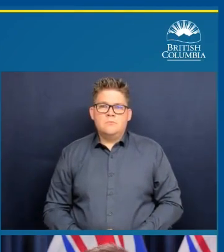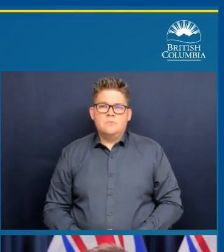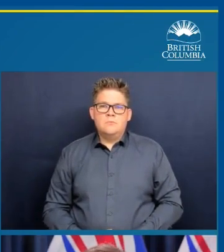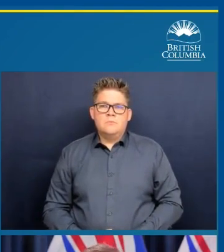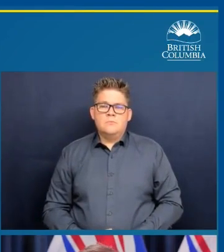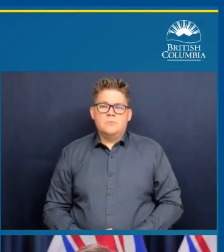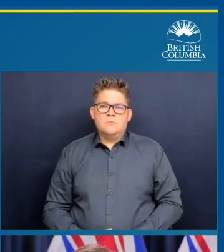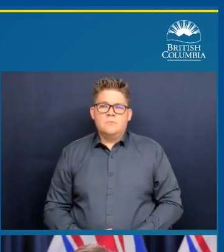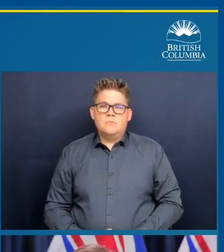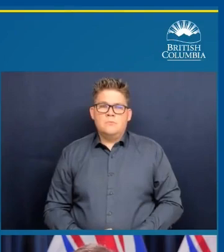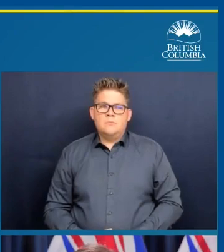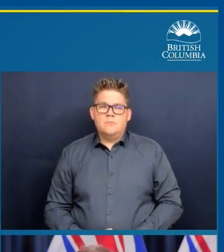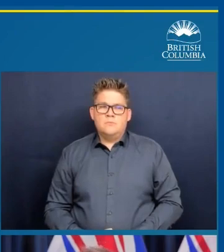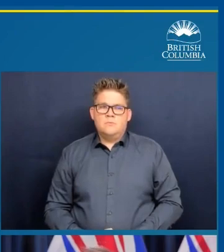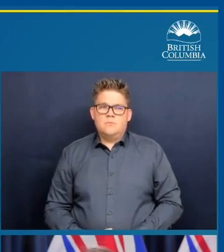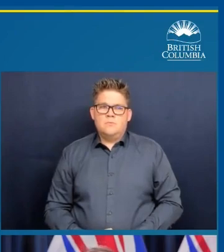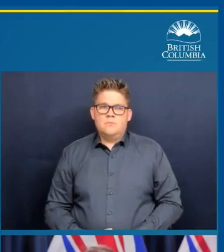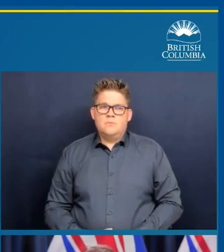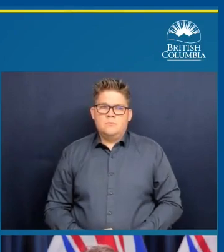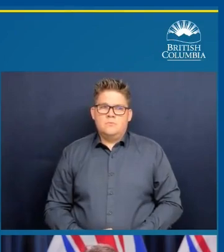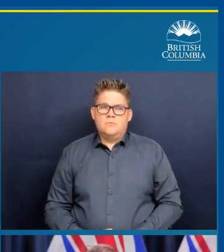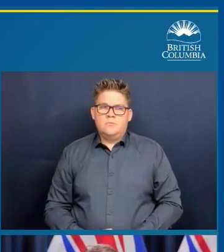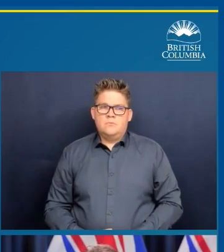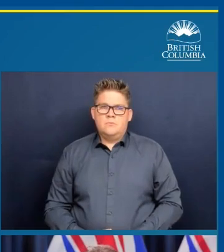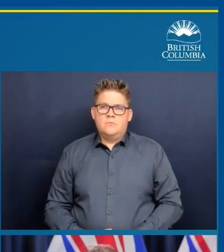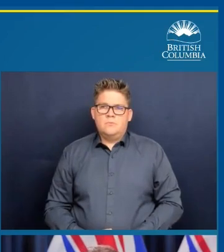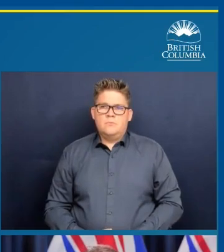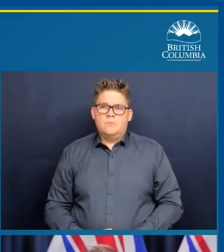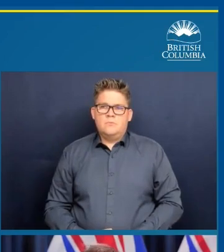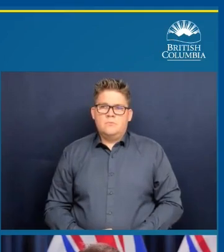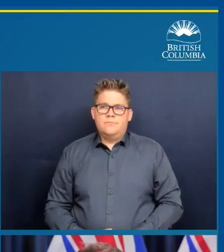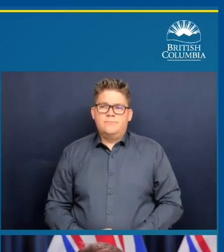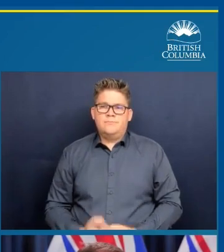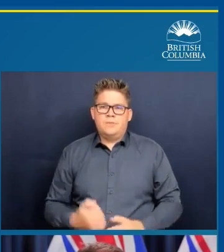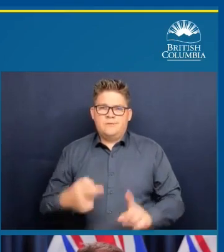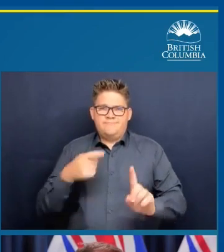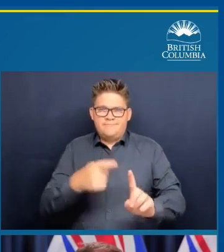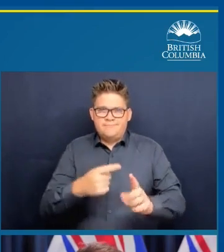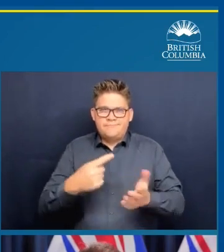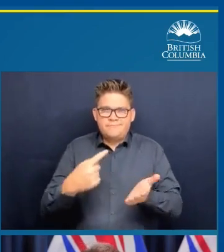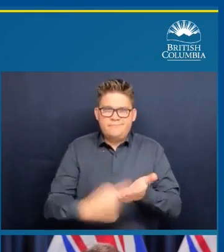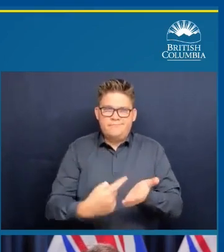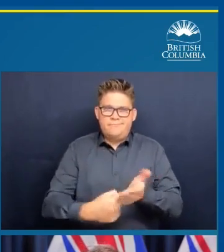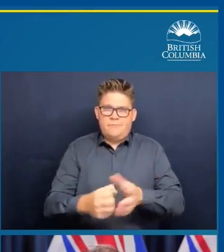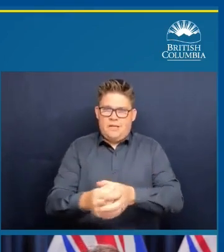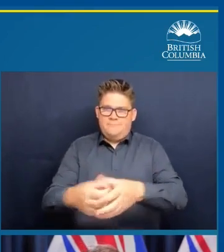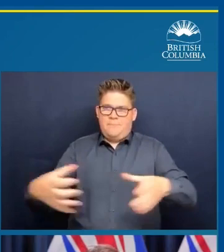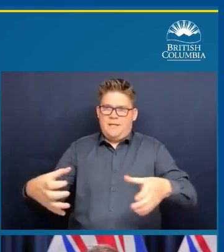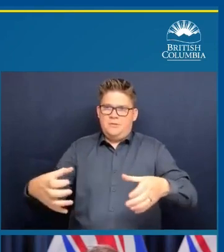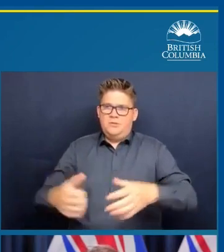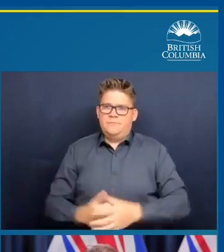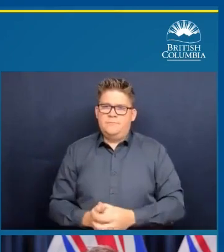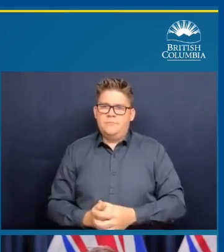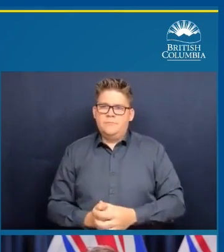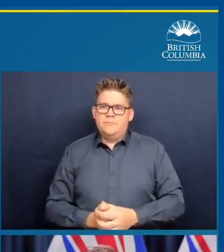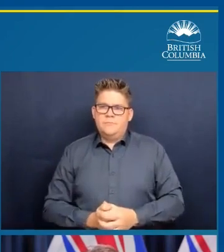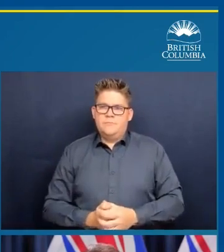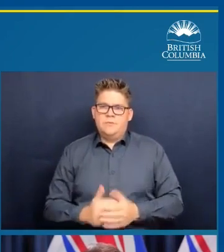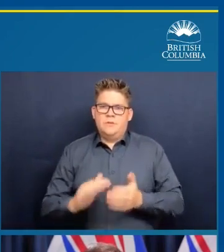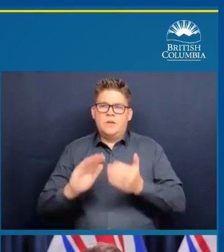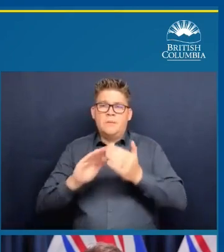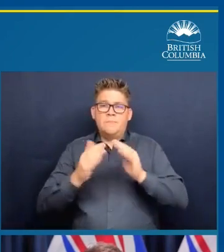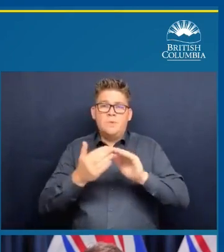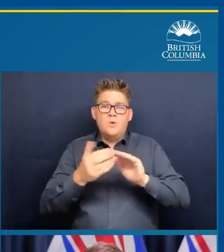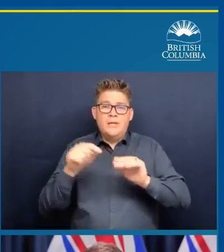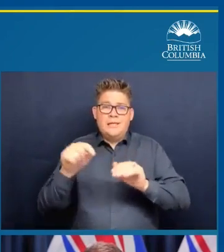please. In terms of increasing our capacity in community, this was a part of our plans, and that